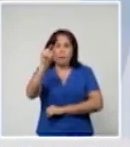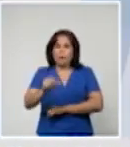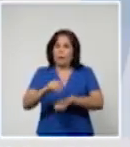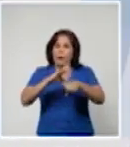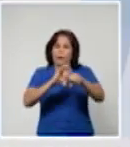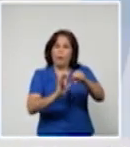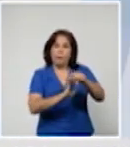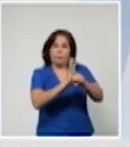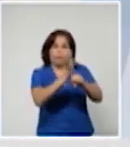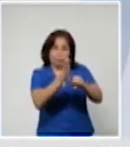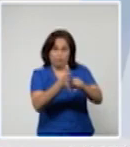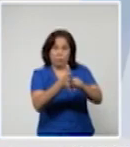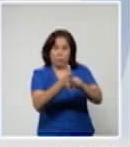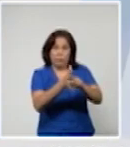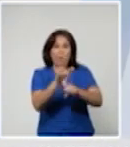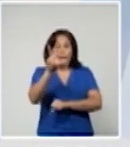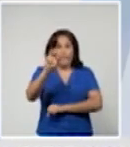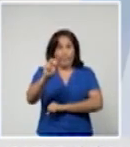Today,